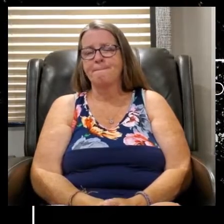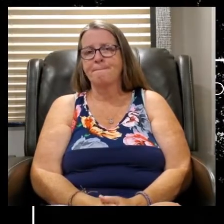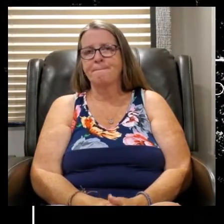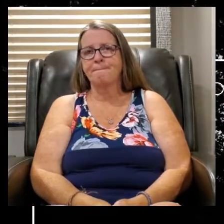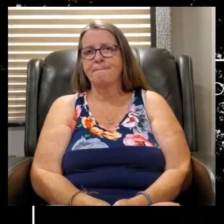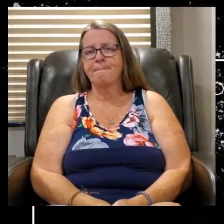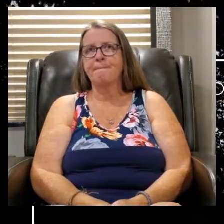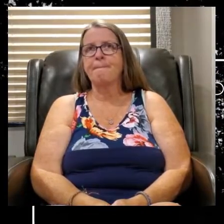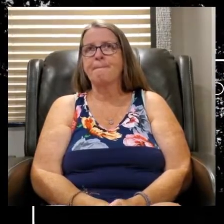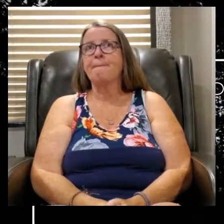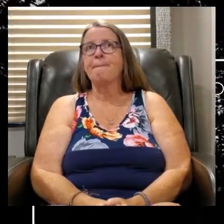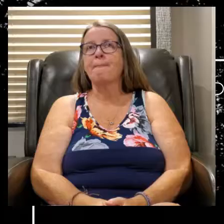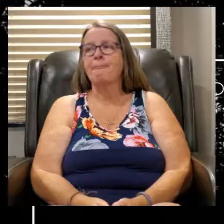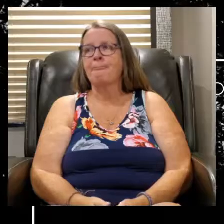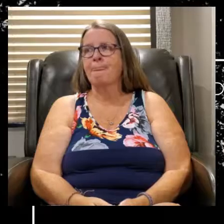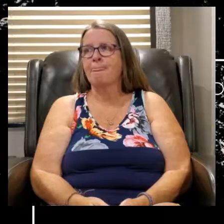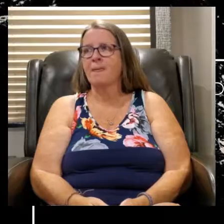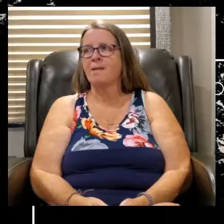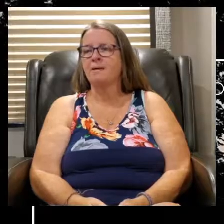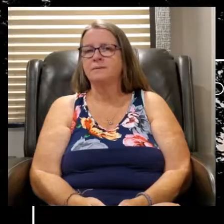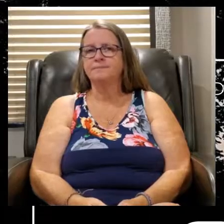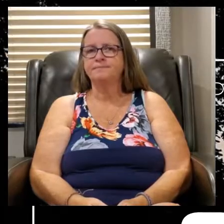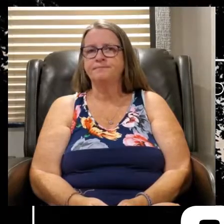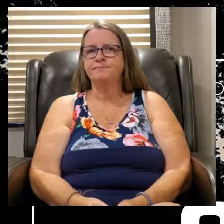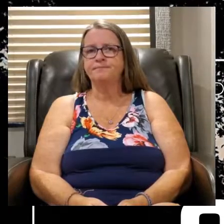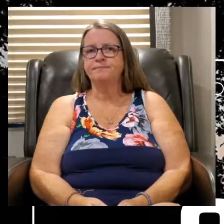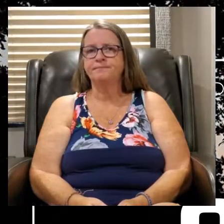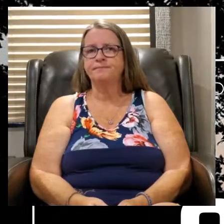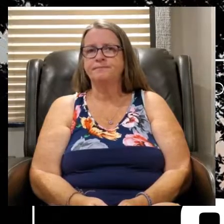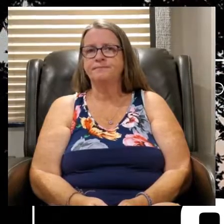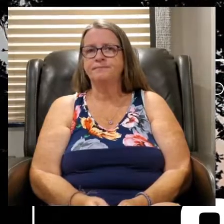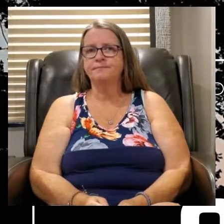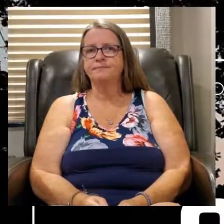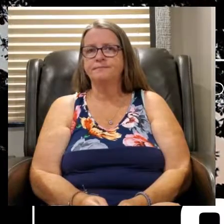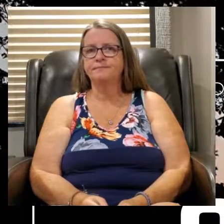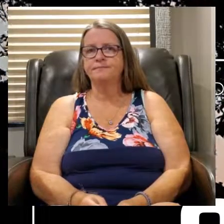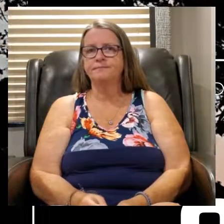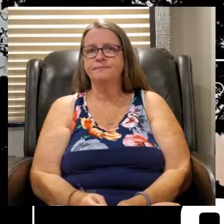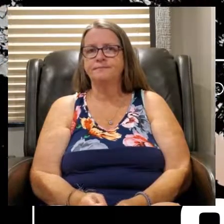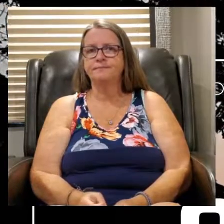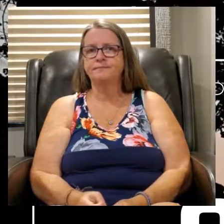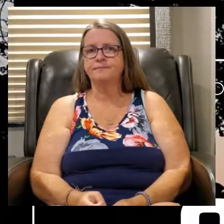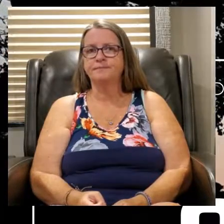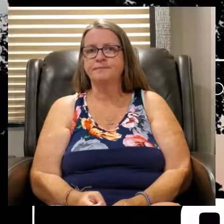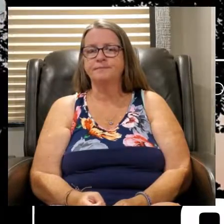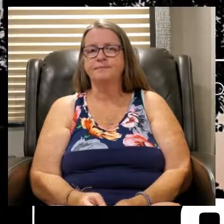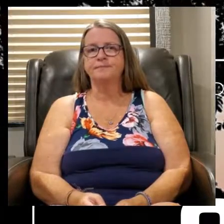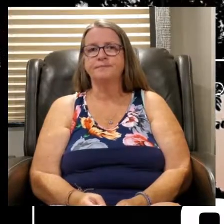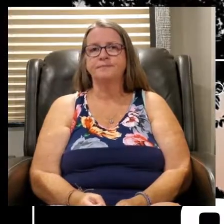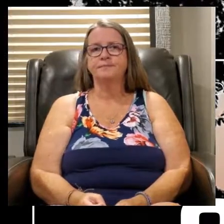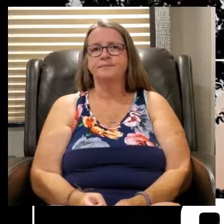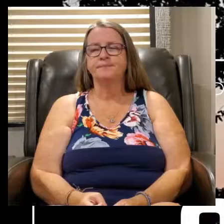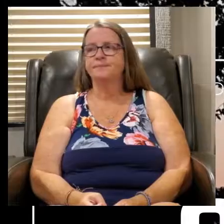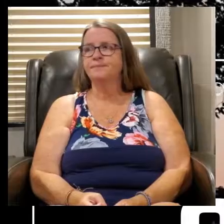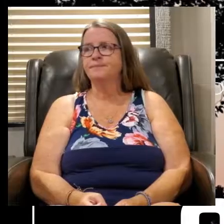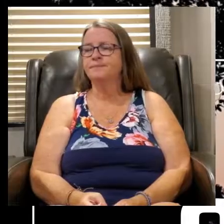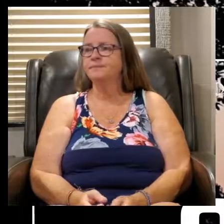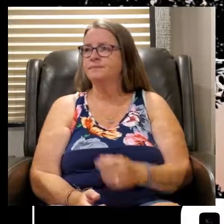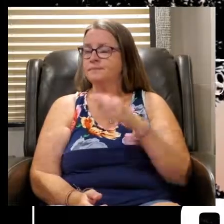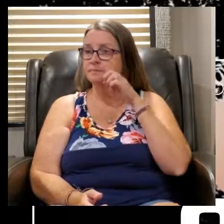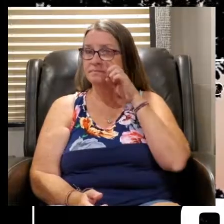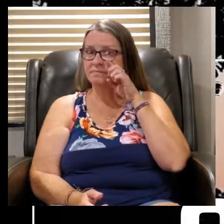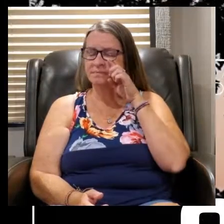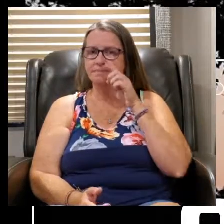Hey, if you like our videos, don't forget to subscribe. Like, share, click the bell so you get notified next time we make a